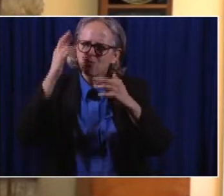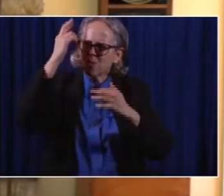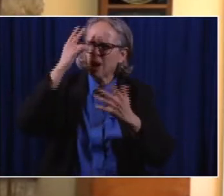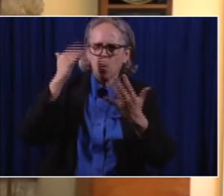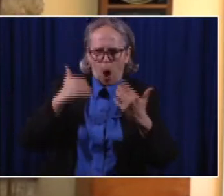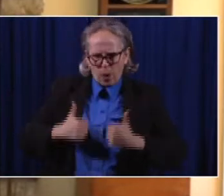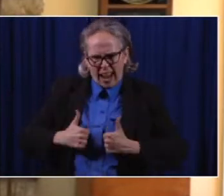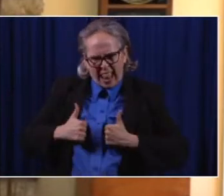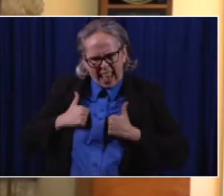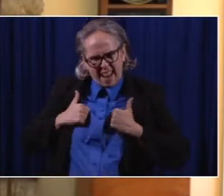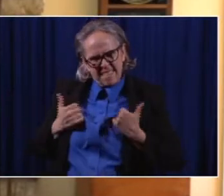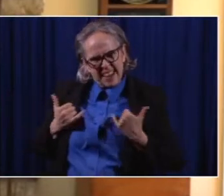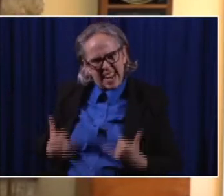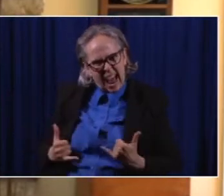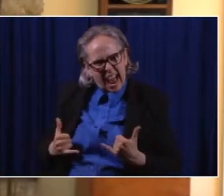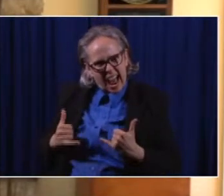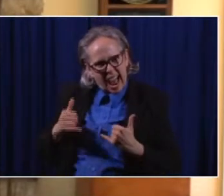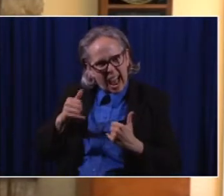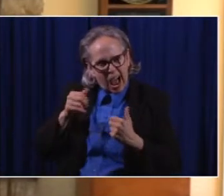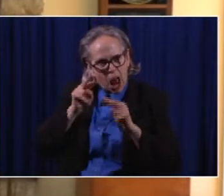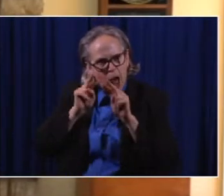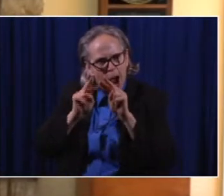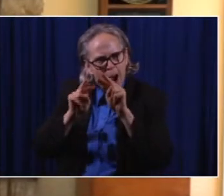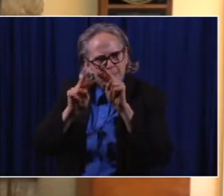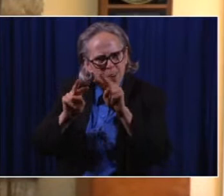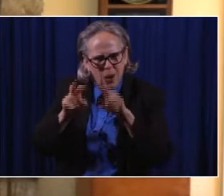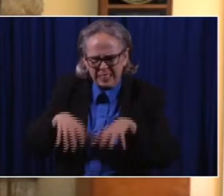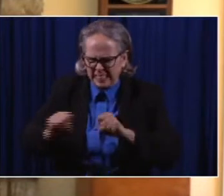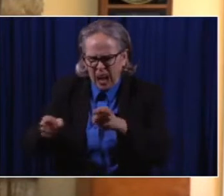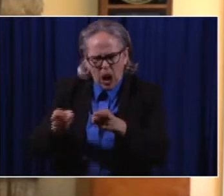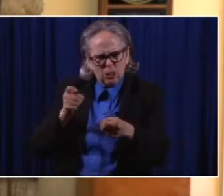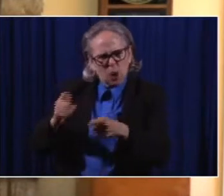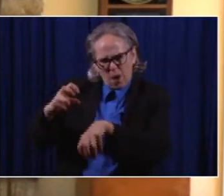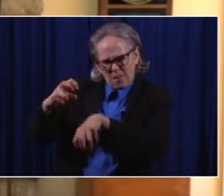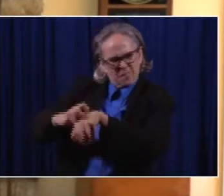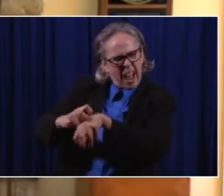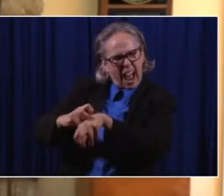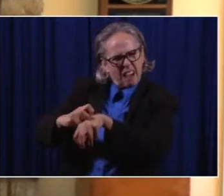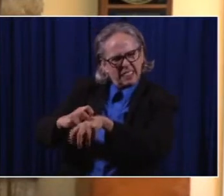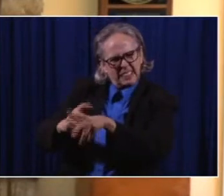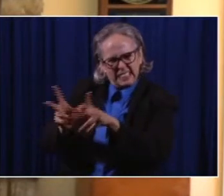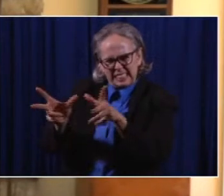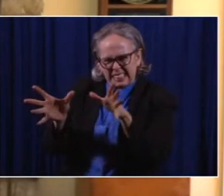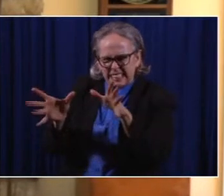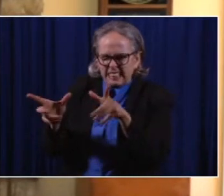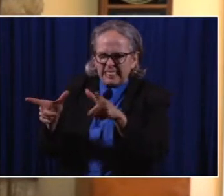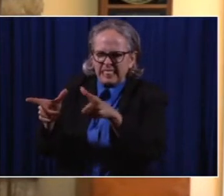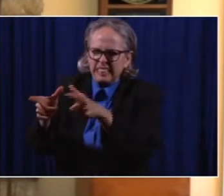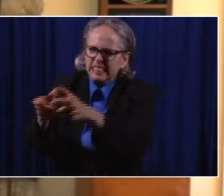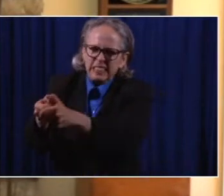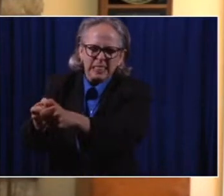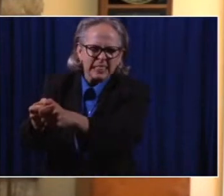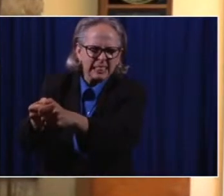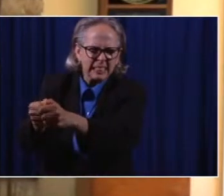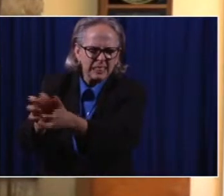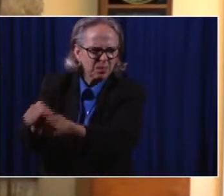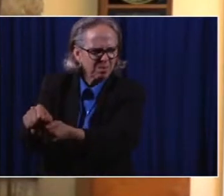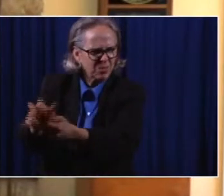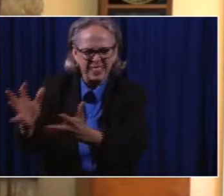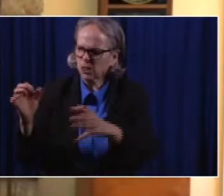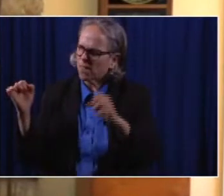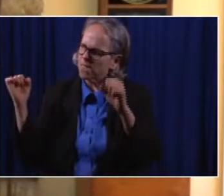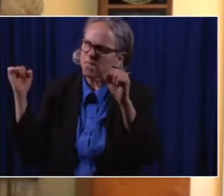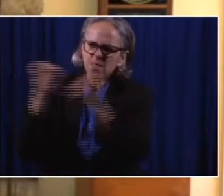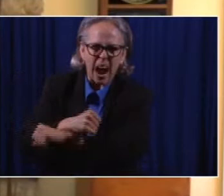virus is threatening us. And we are tougher than the virus, and we just need to push back. And we know we have the tools in